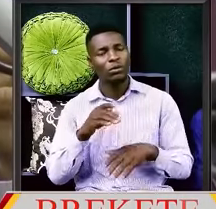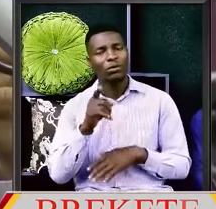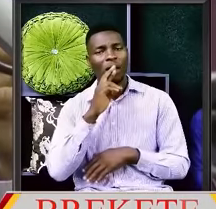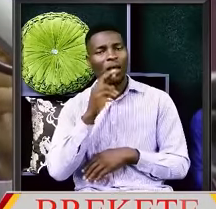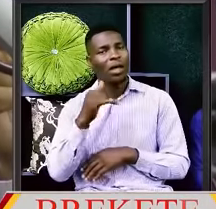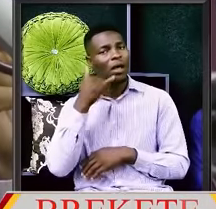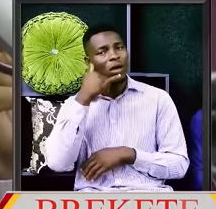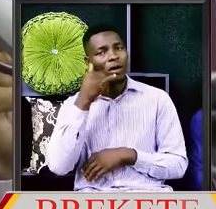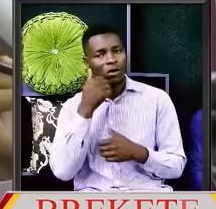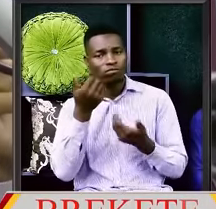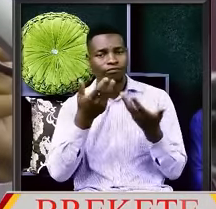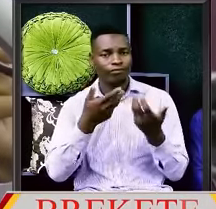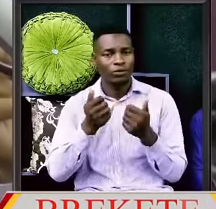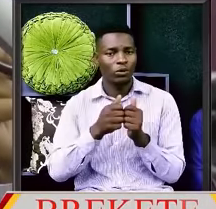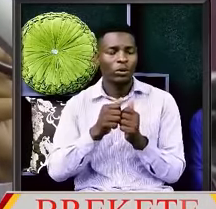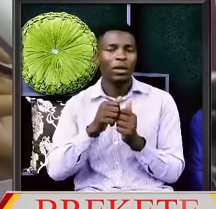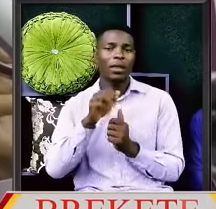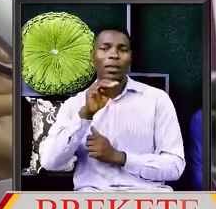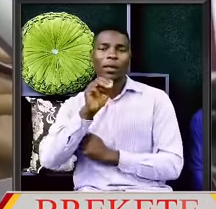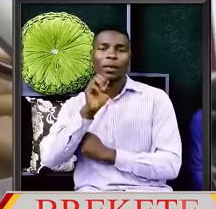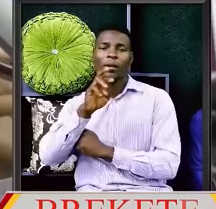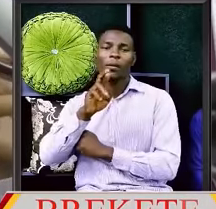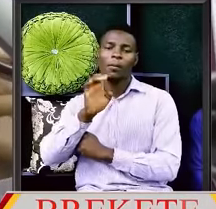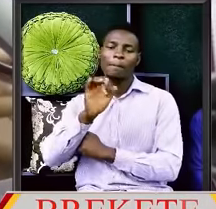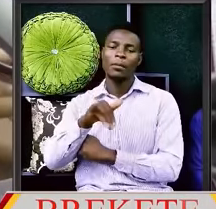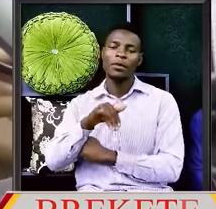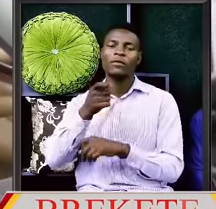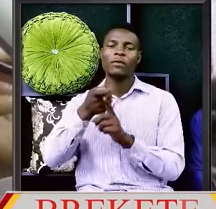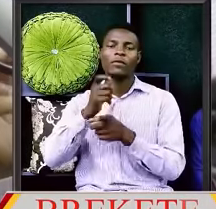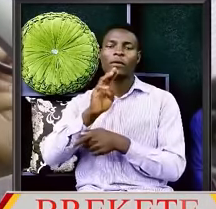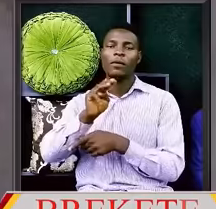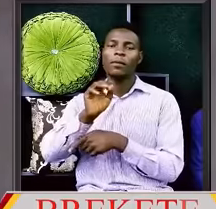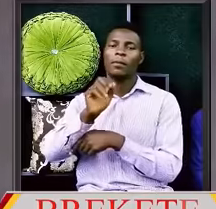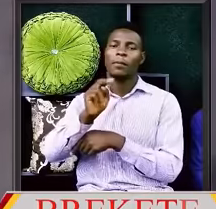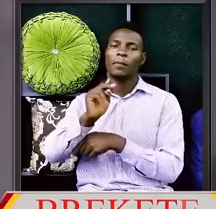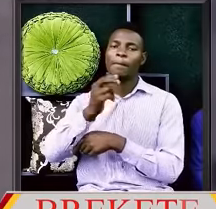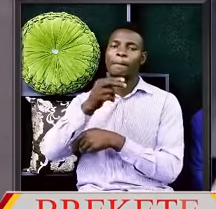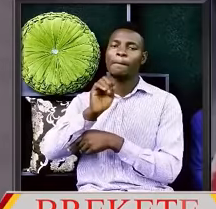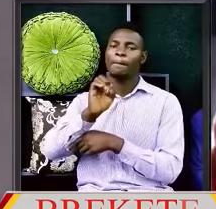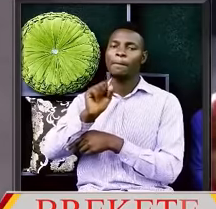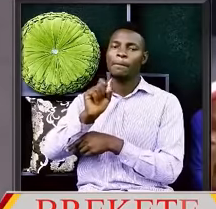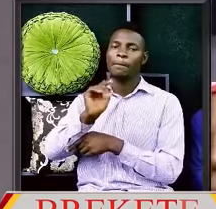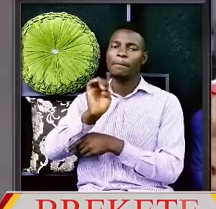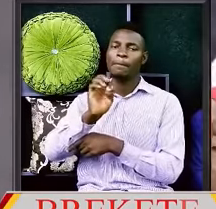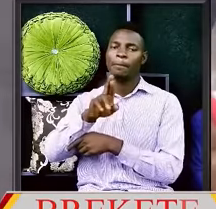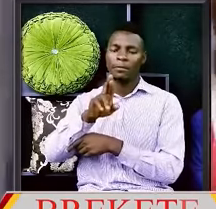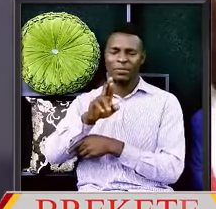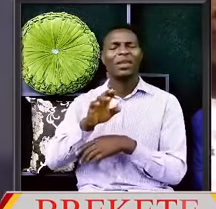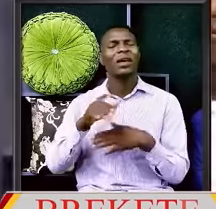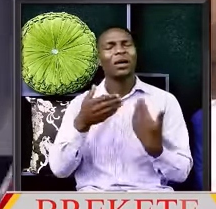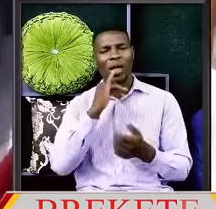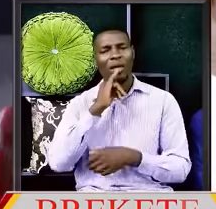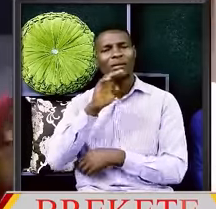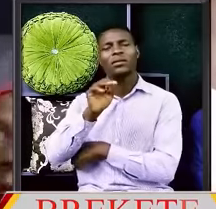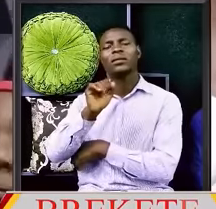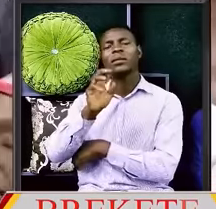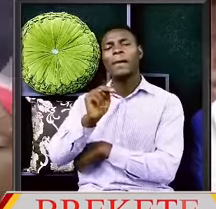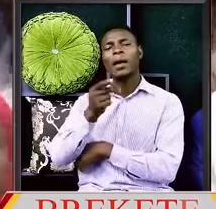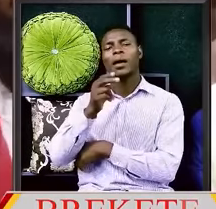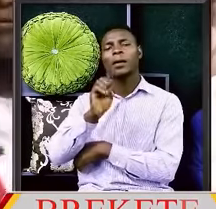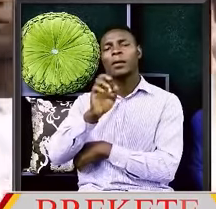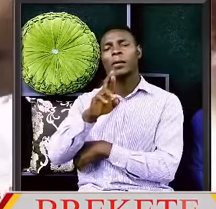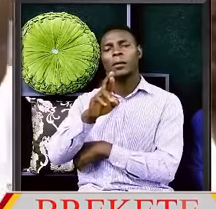with Mercy from Manchester. Mercy, how Manchester this morning? Yeah, the lady when you do her case